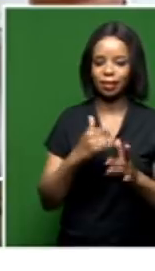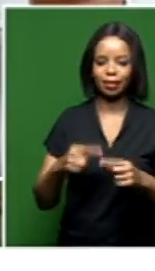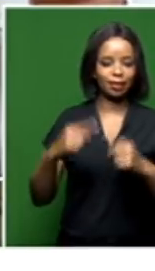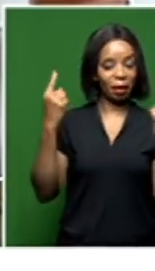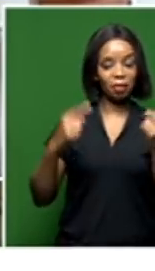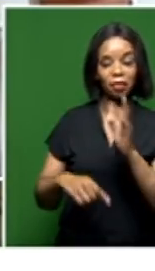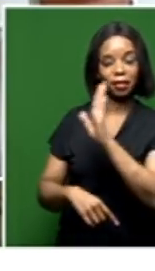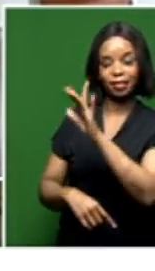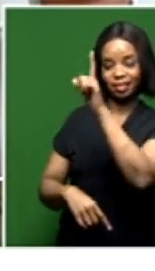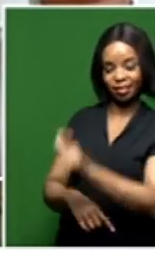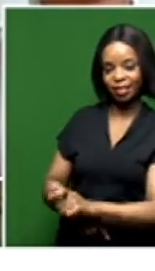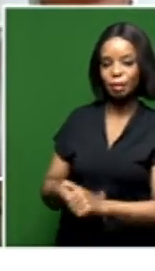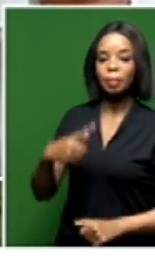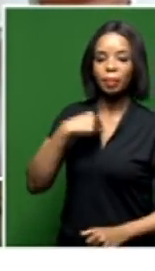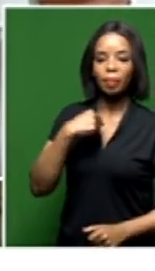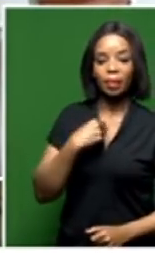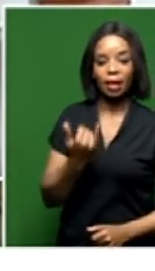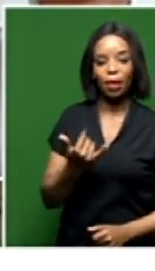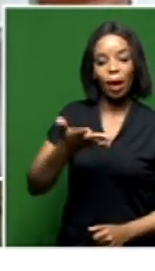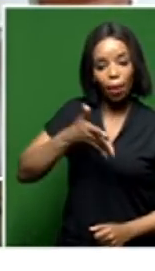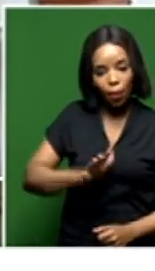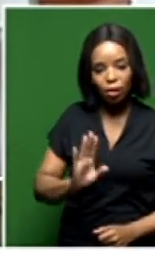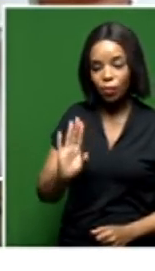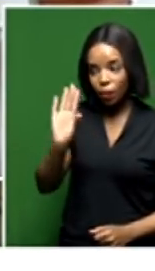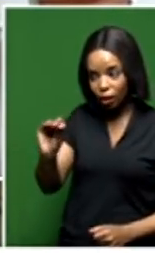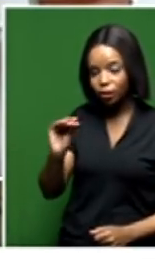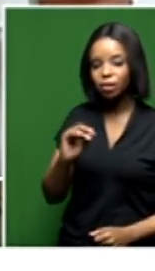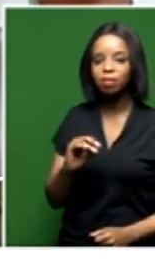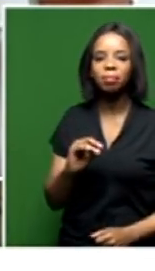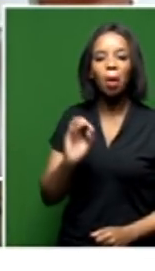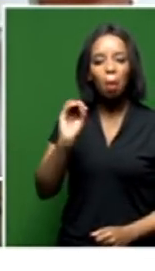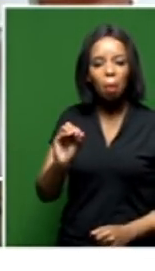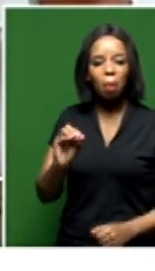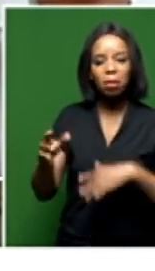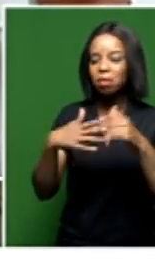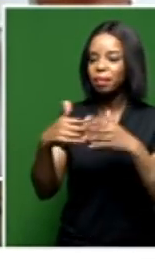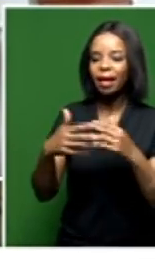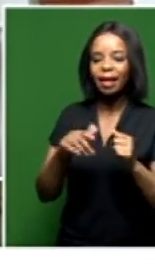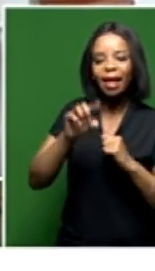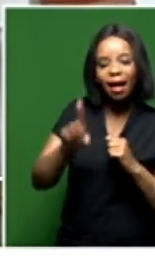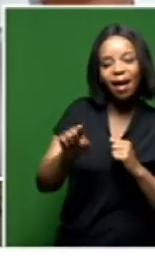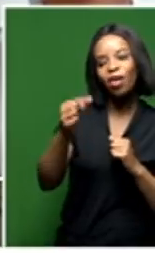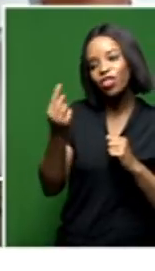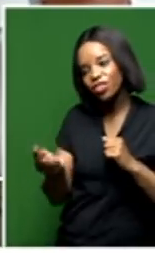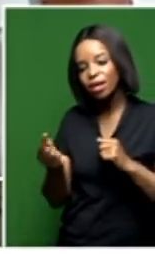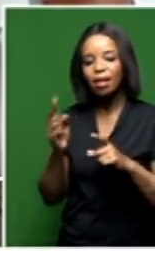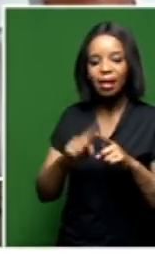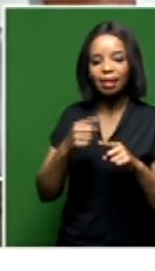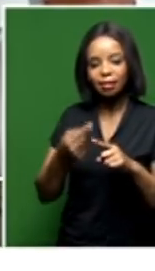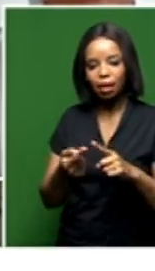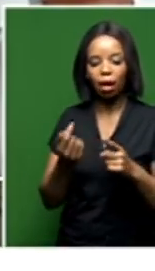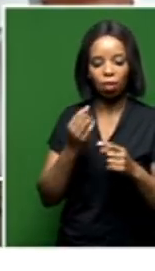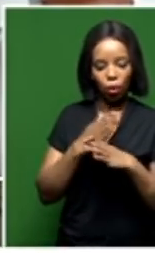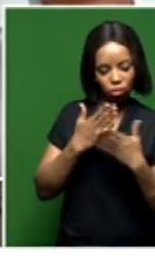yeah. But I have to ask, in terms of any other extracurricular activities, and of course there